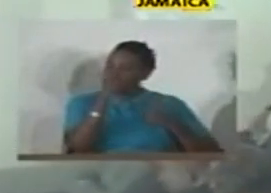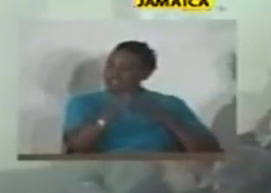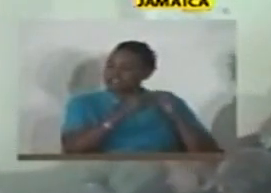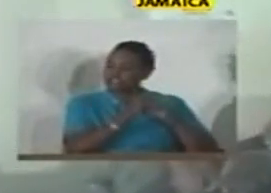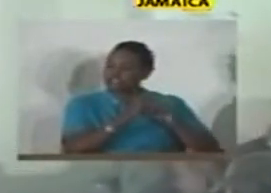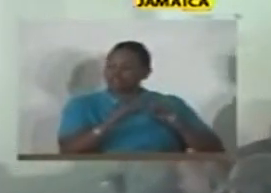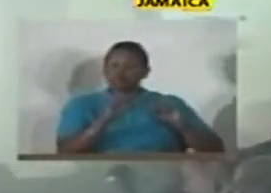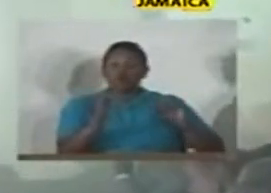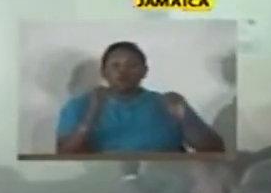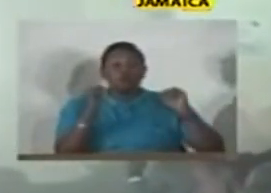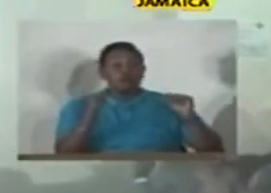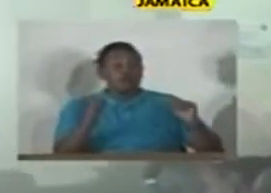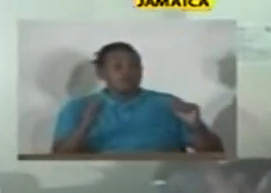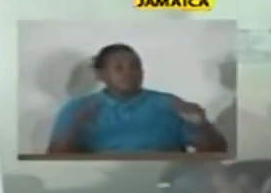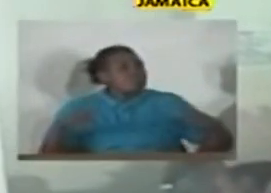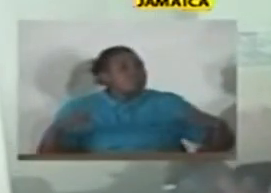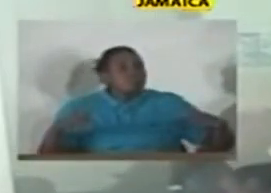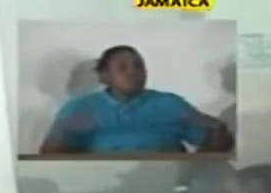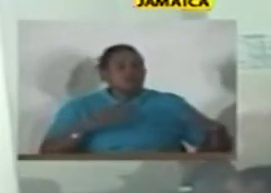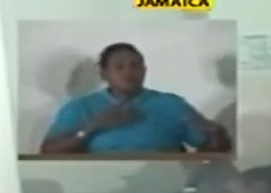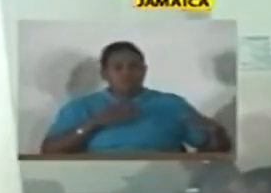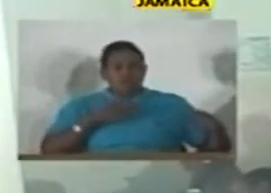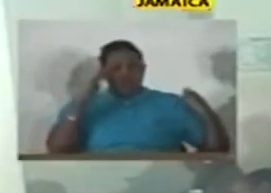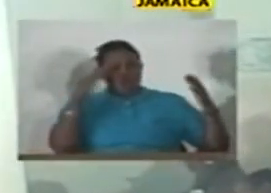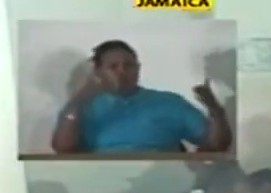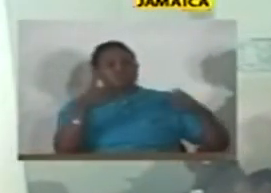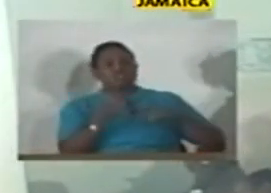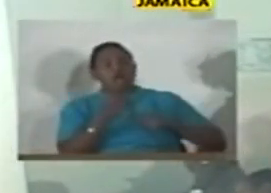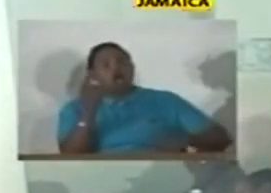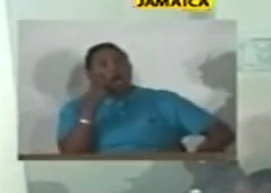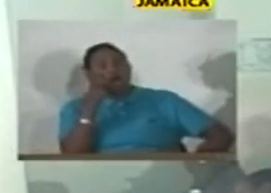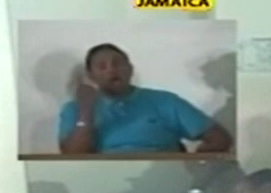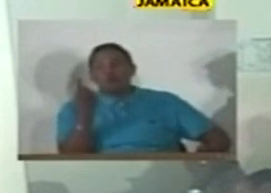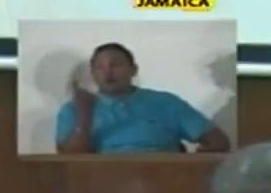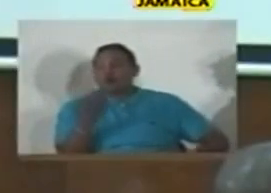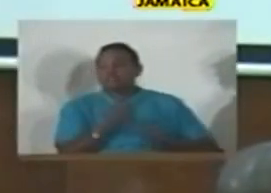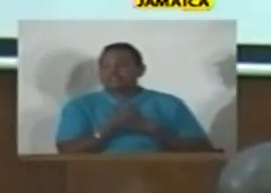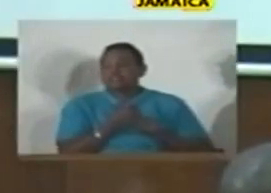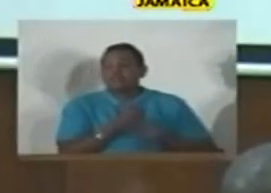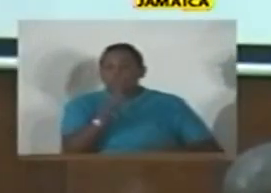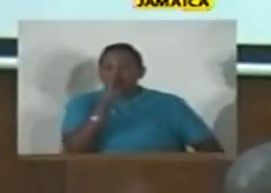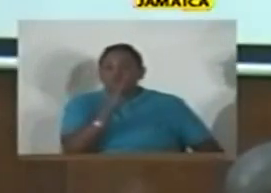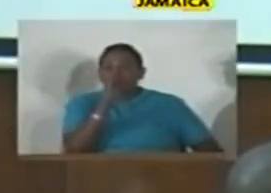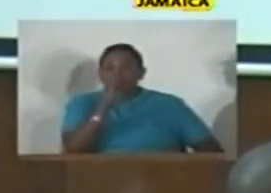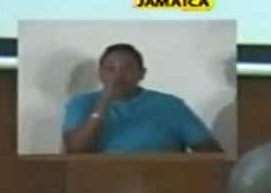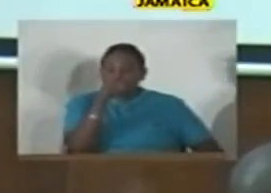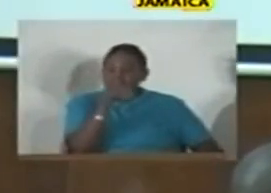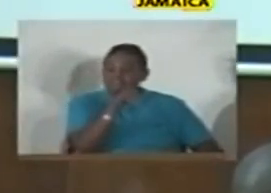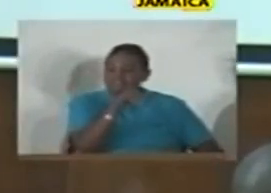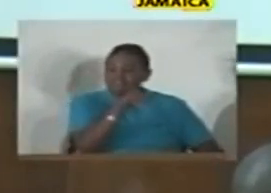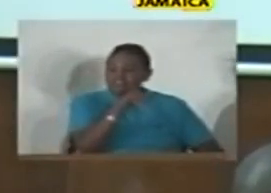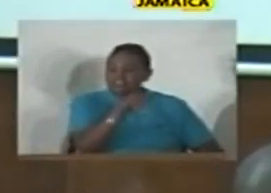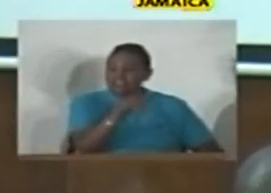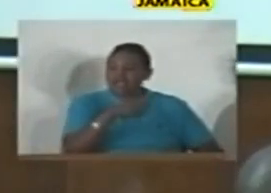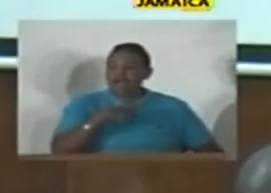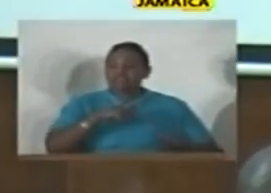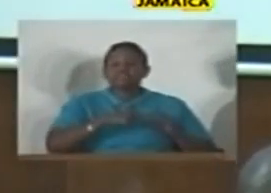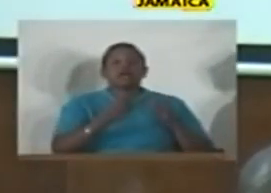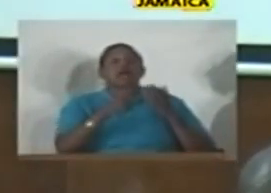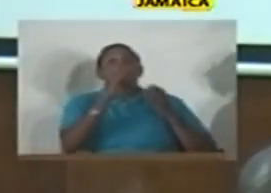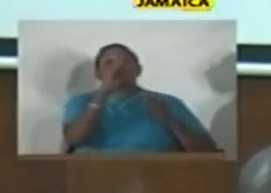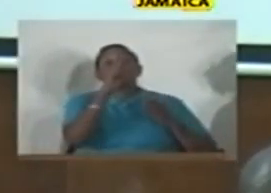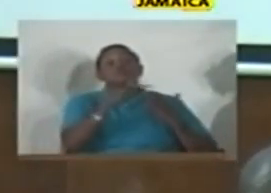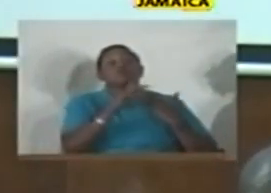concrete has been implemented. My concentration has always been on a breakfast program. I started a breakfast